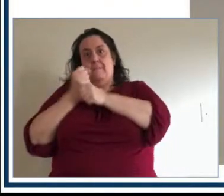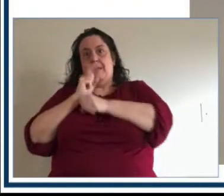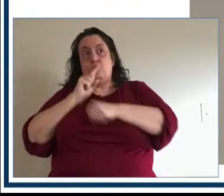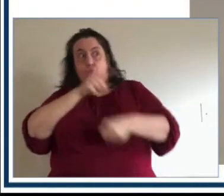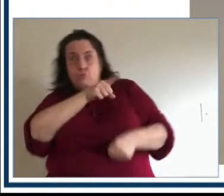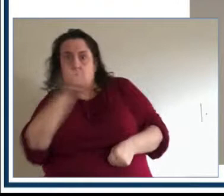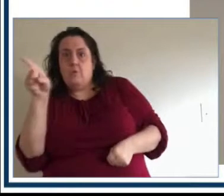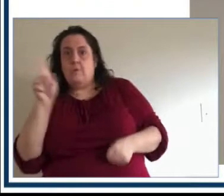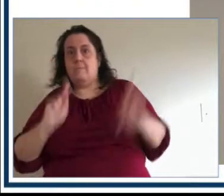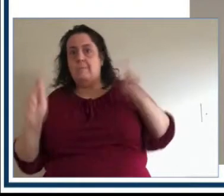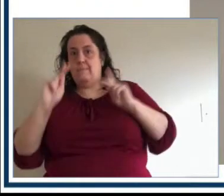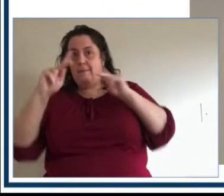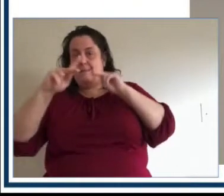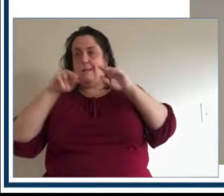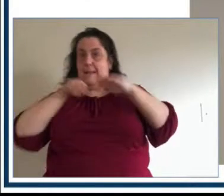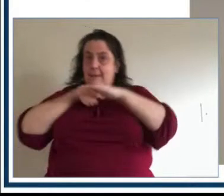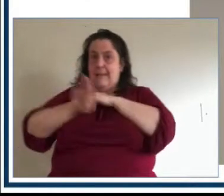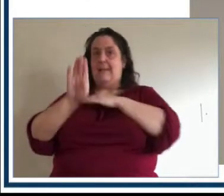as well.